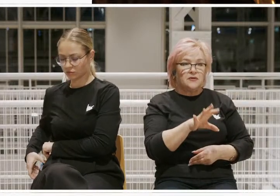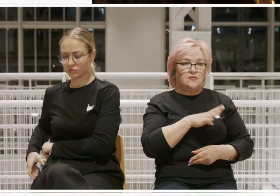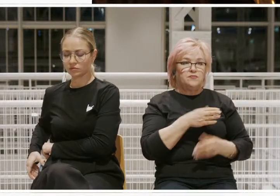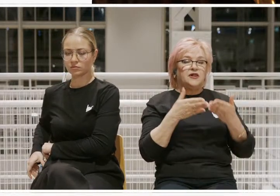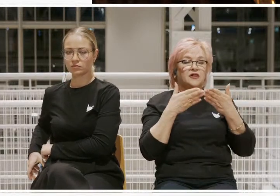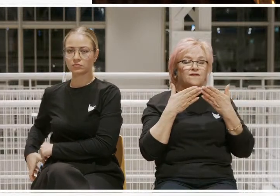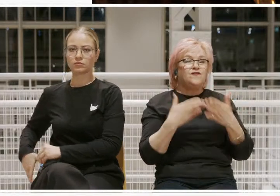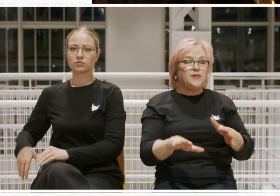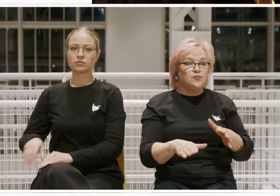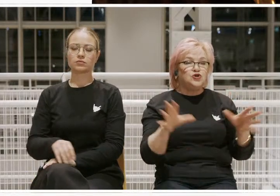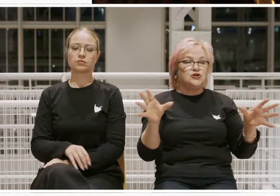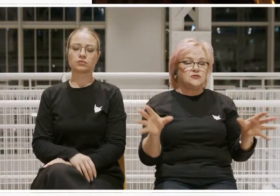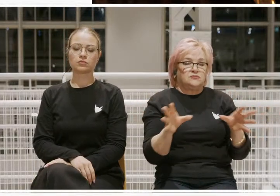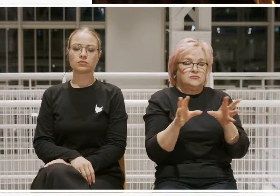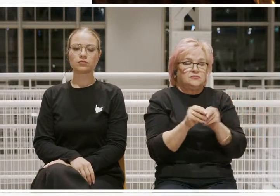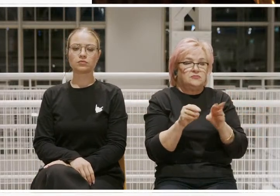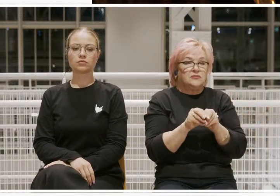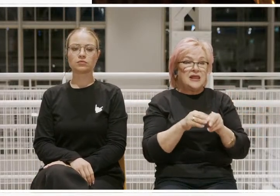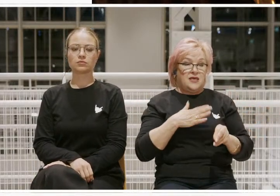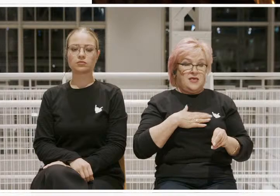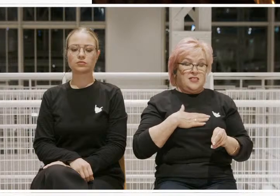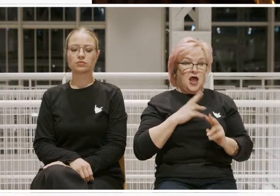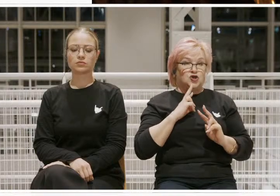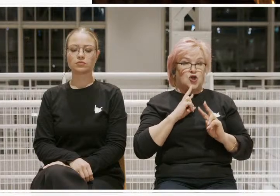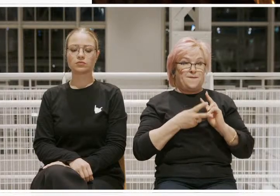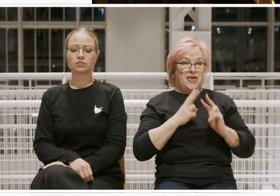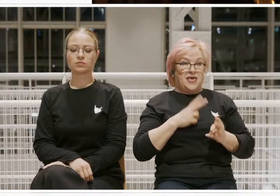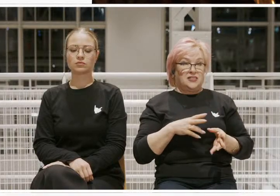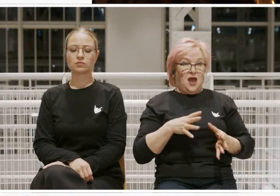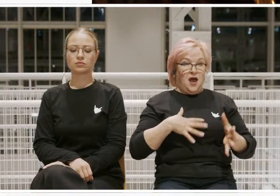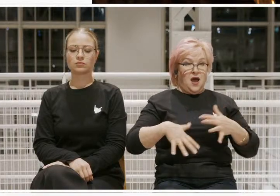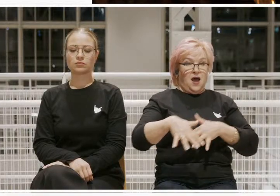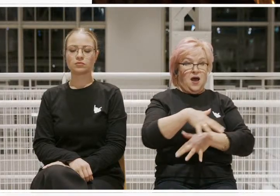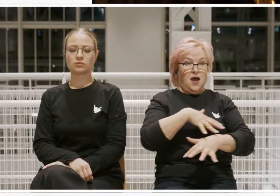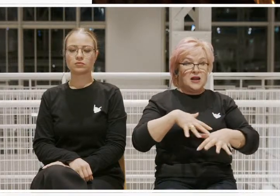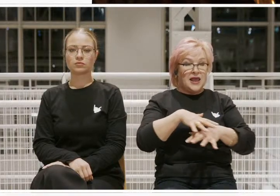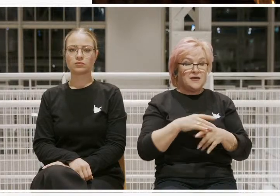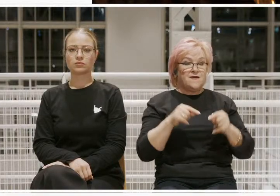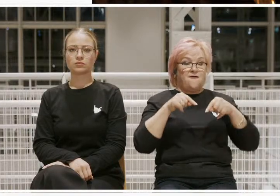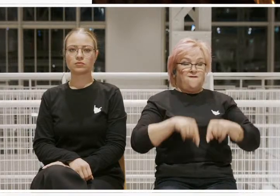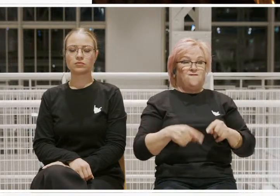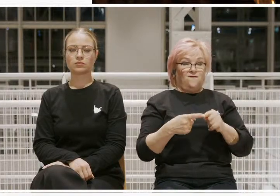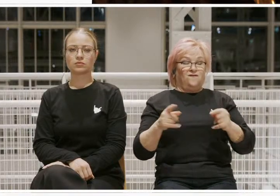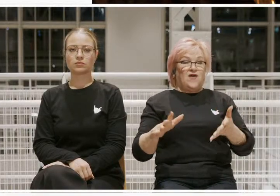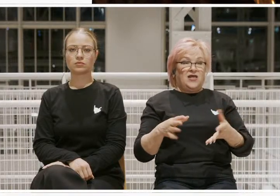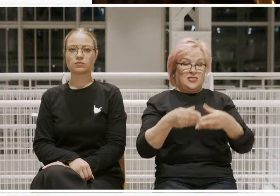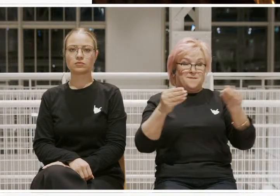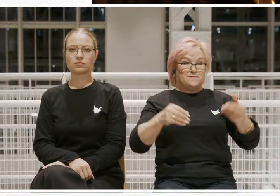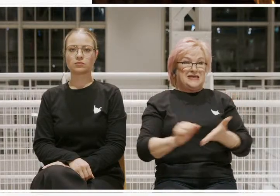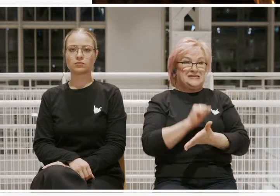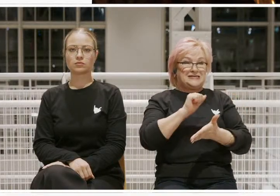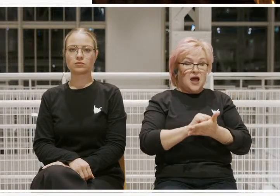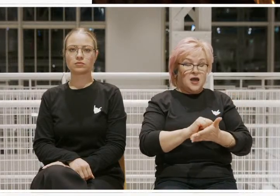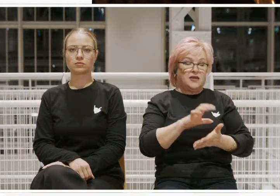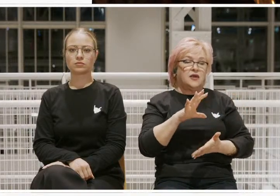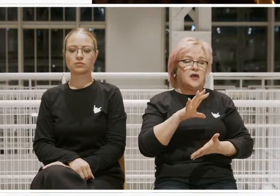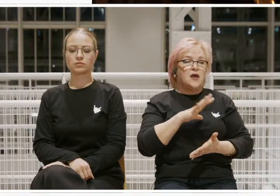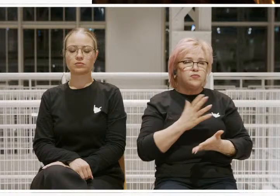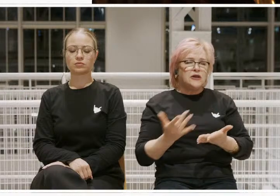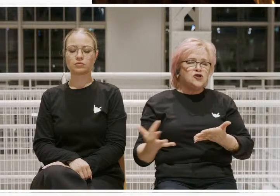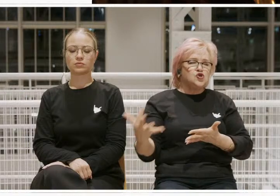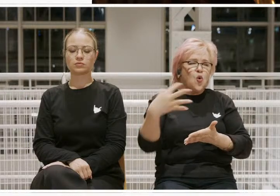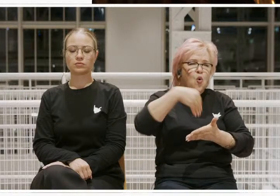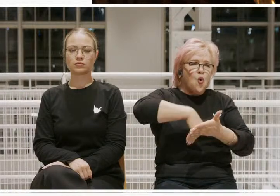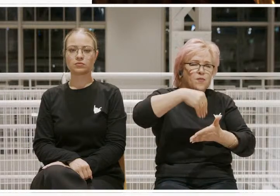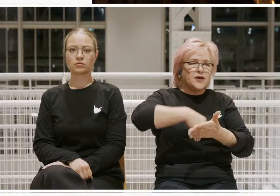the work of artists, activists, and scholars from Turkey working on and around themes disability. Along